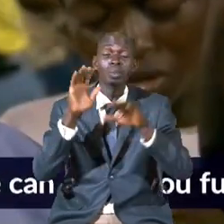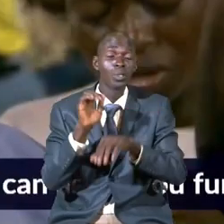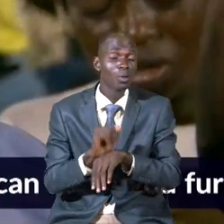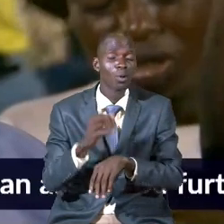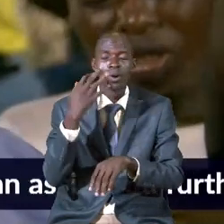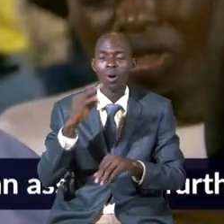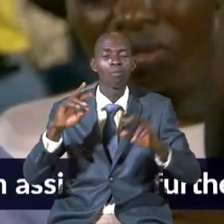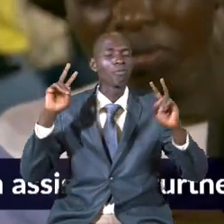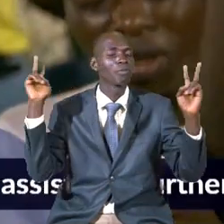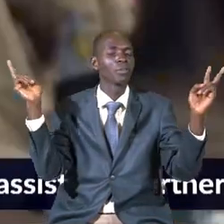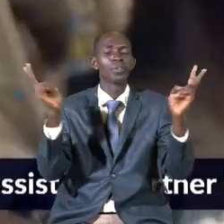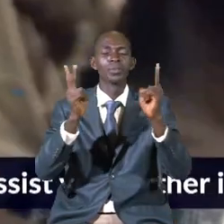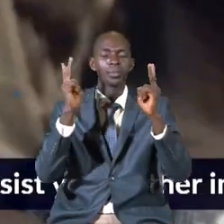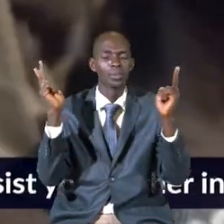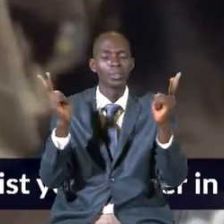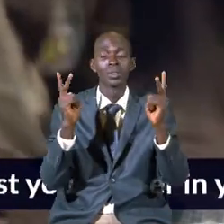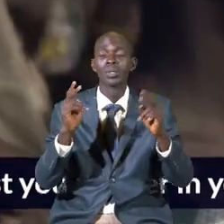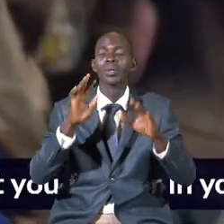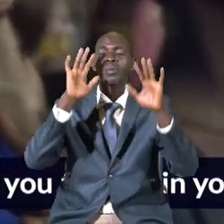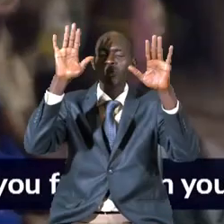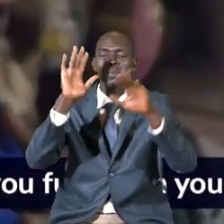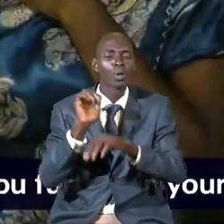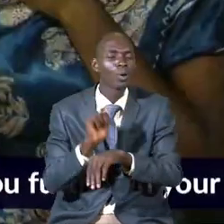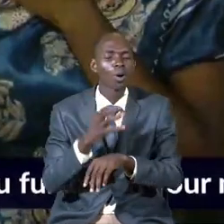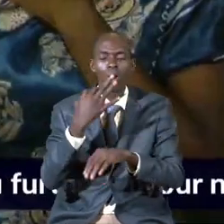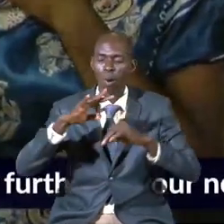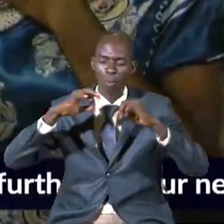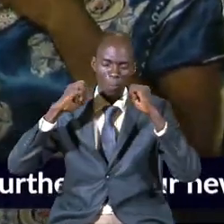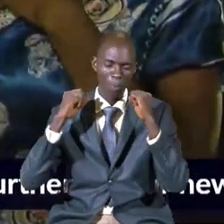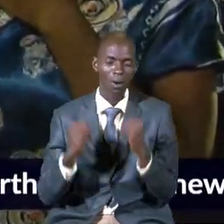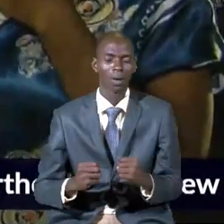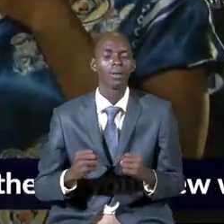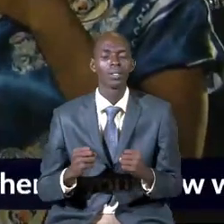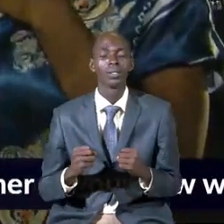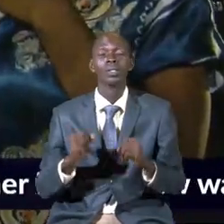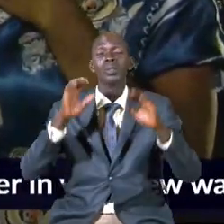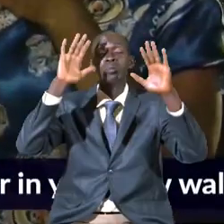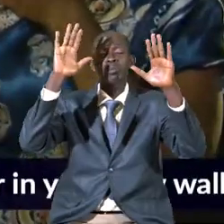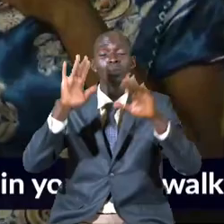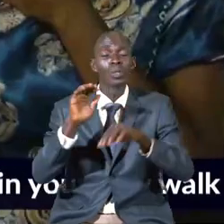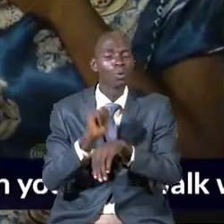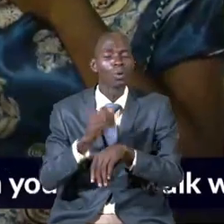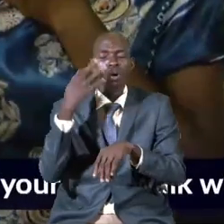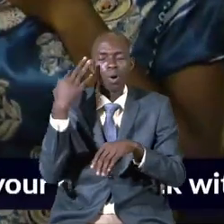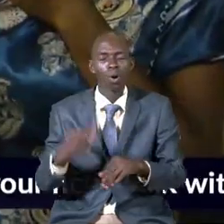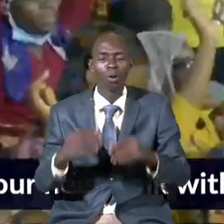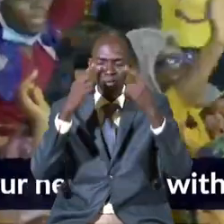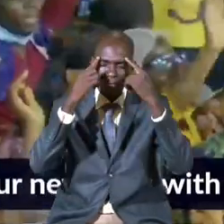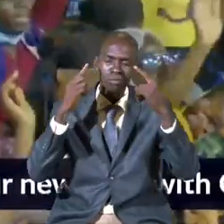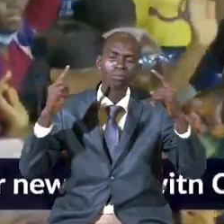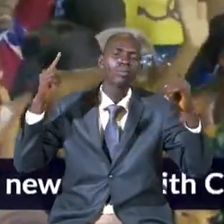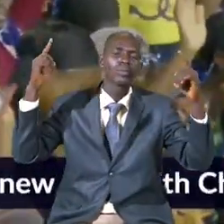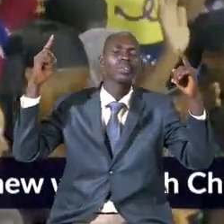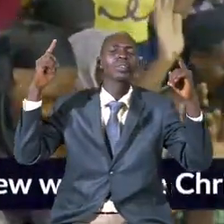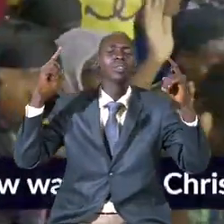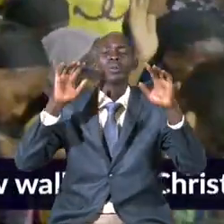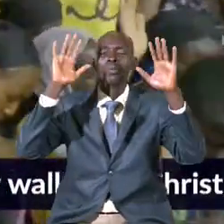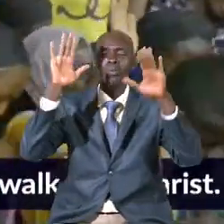victory miracle of power miracle of achievement a